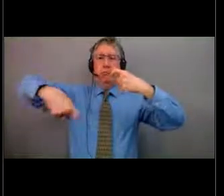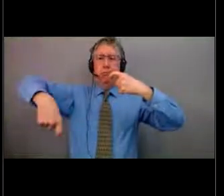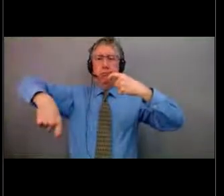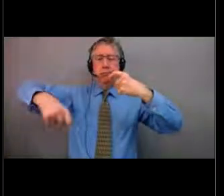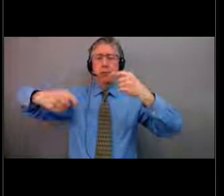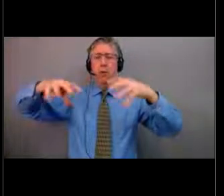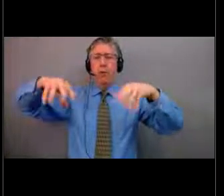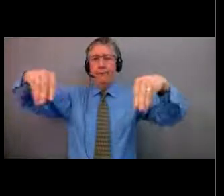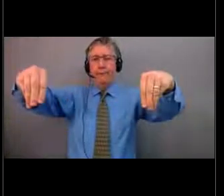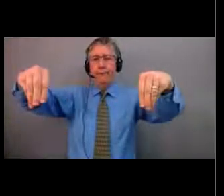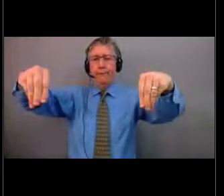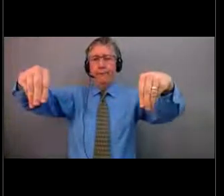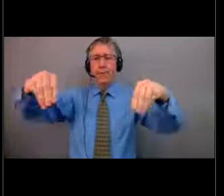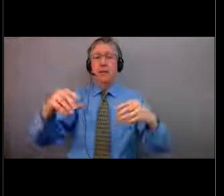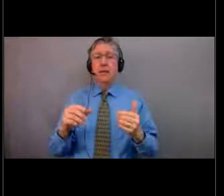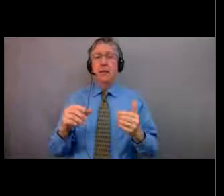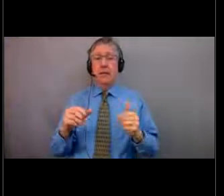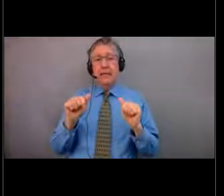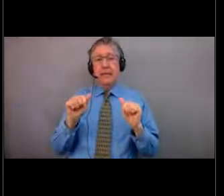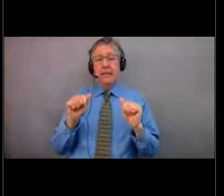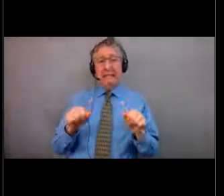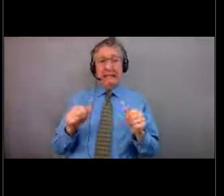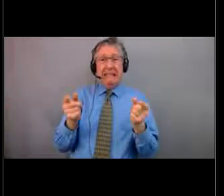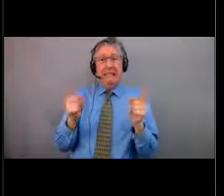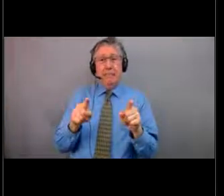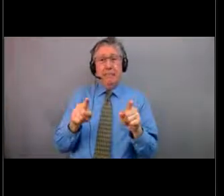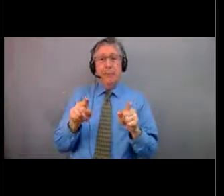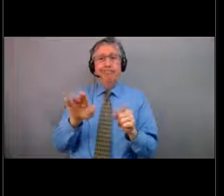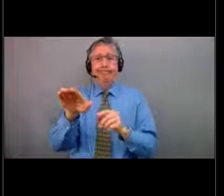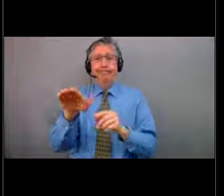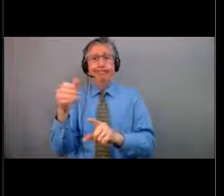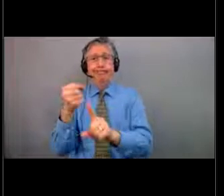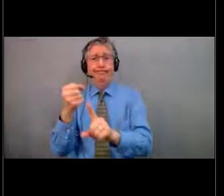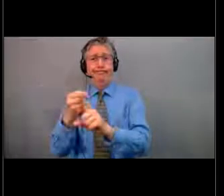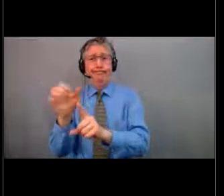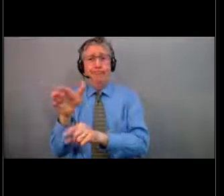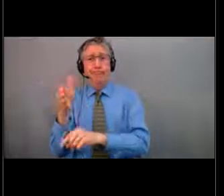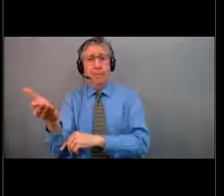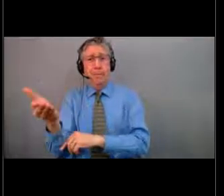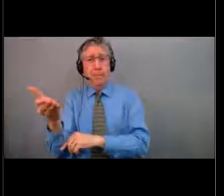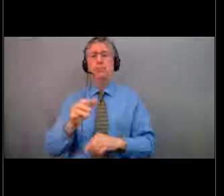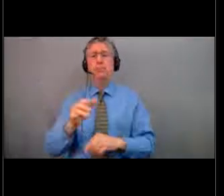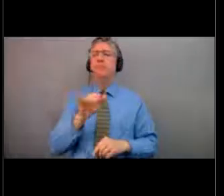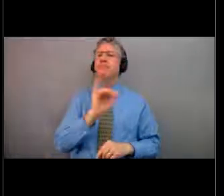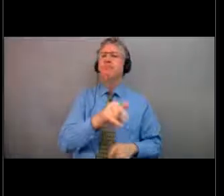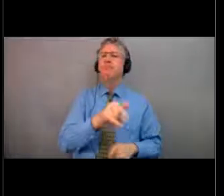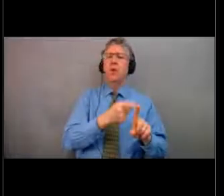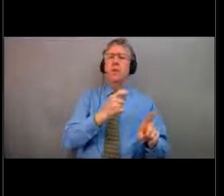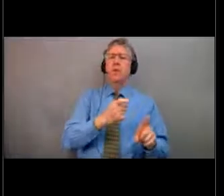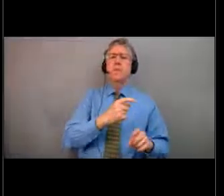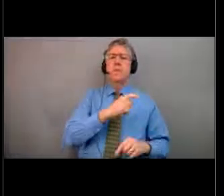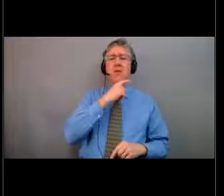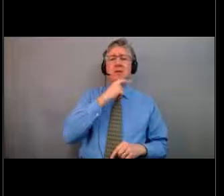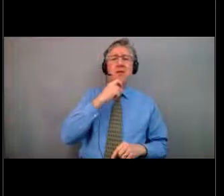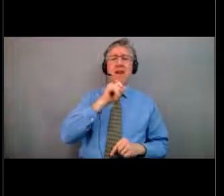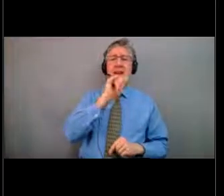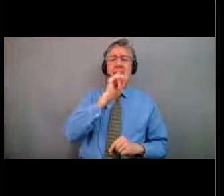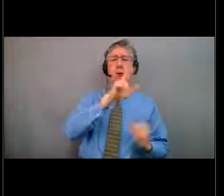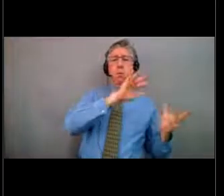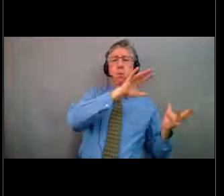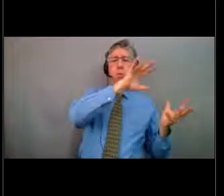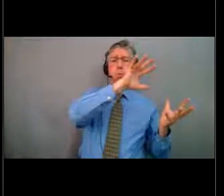occasions, fatalities can happen. Lake effect snow occurs when dry air mass passes over a large